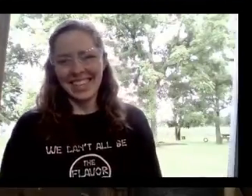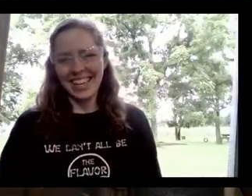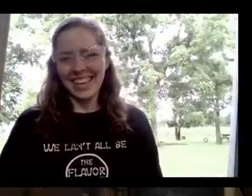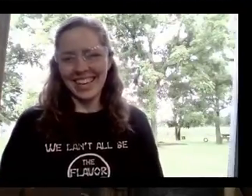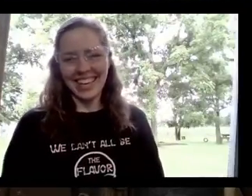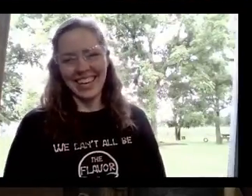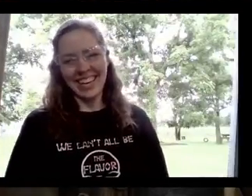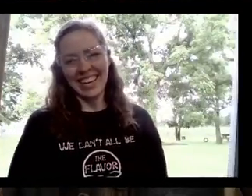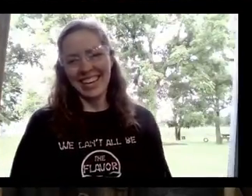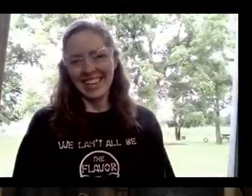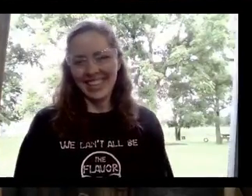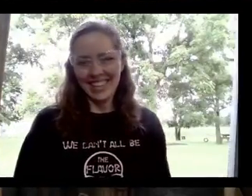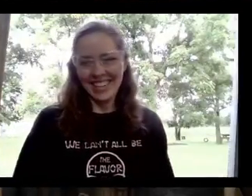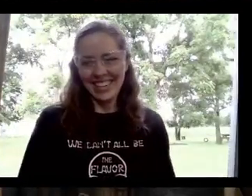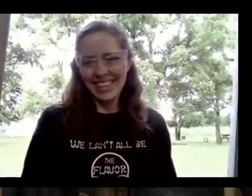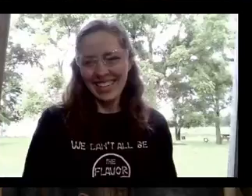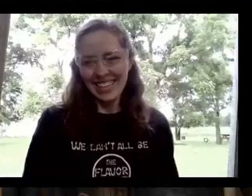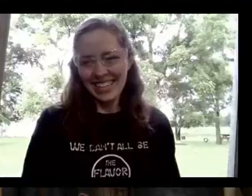or so.